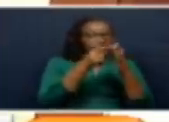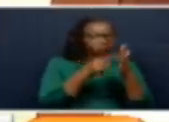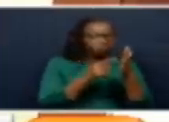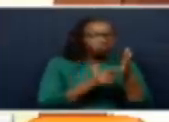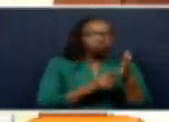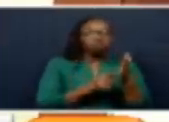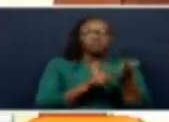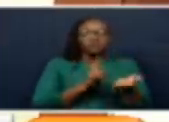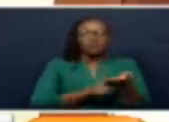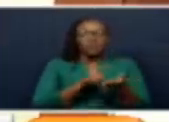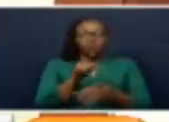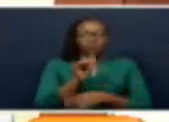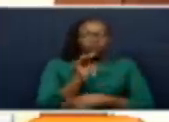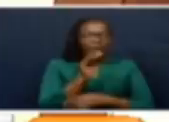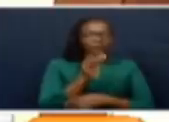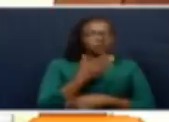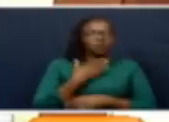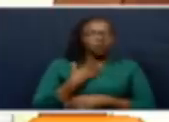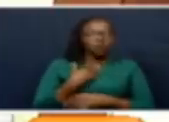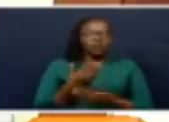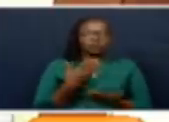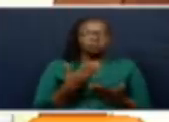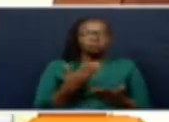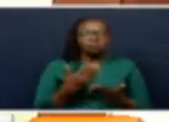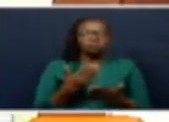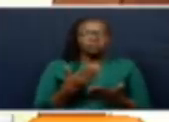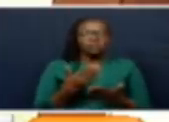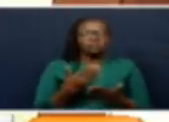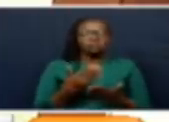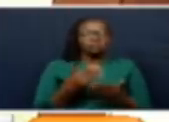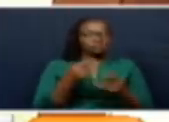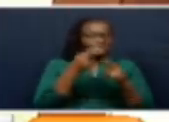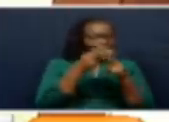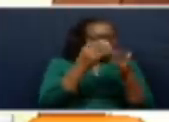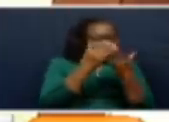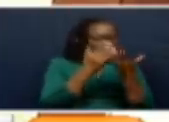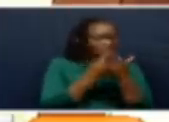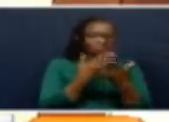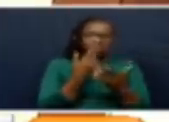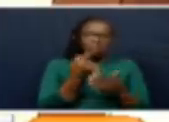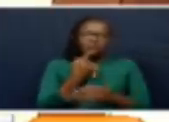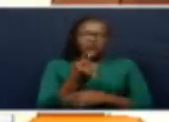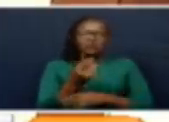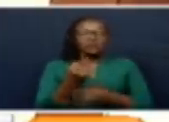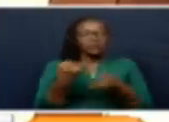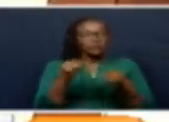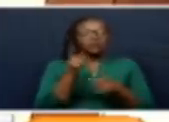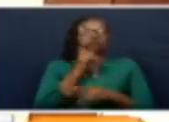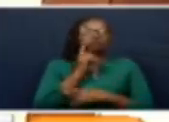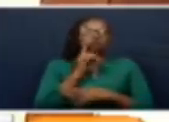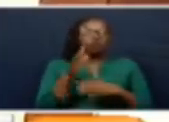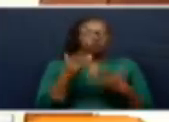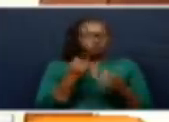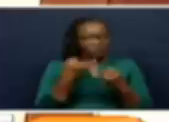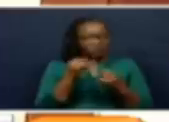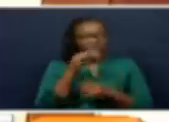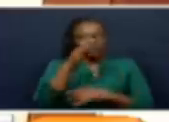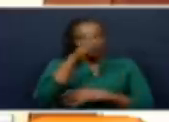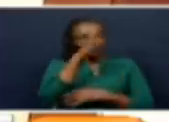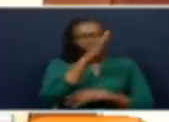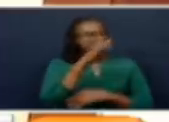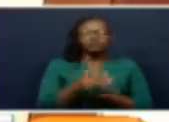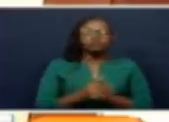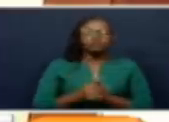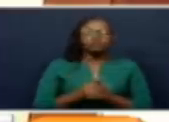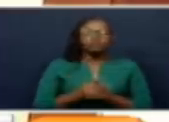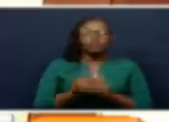So when you ask, you want to see the head of state, they will say, no, try in the afternoon, try tomorrow. The president is